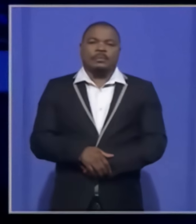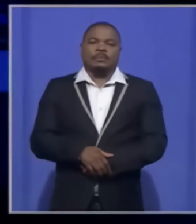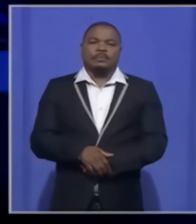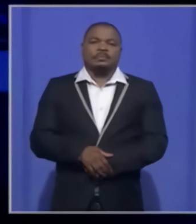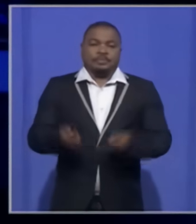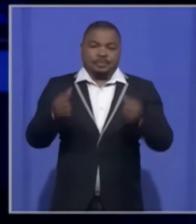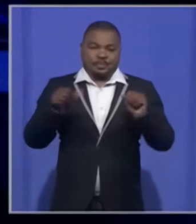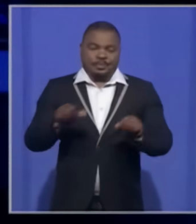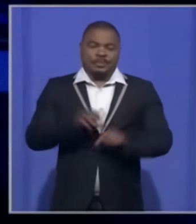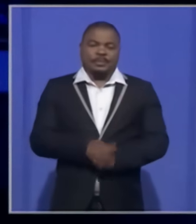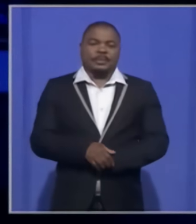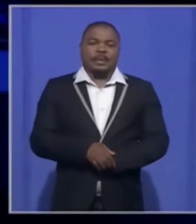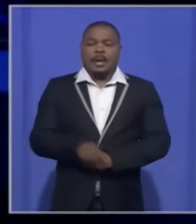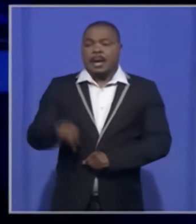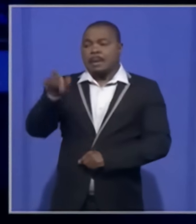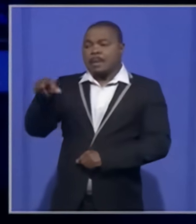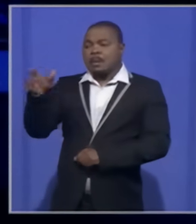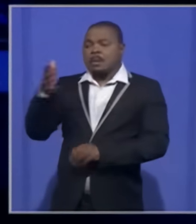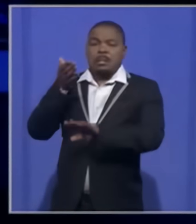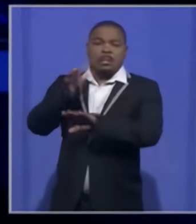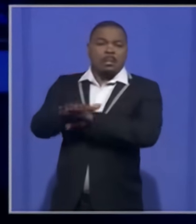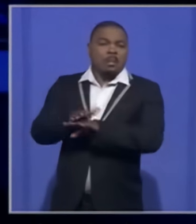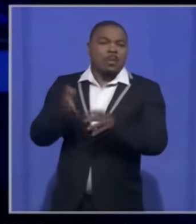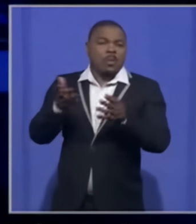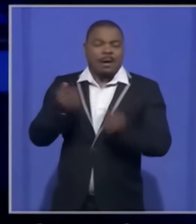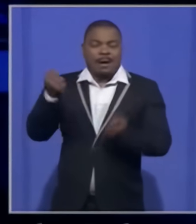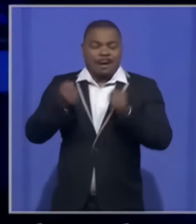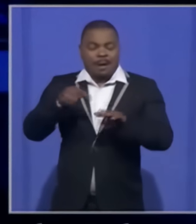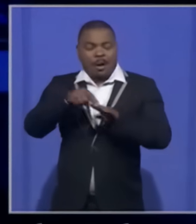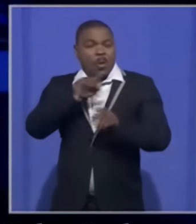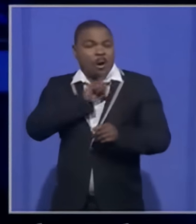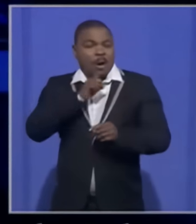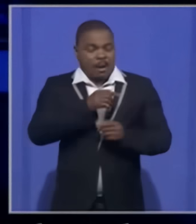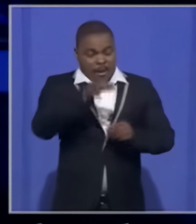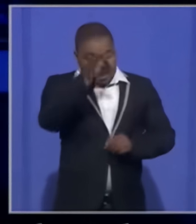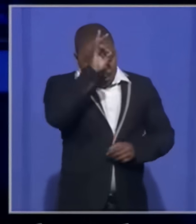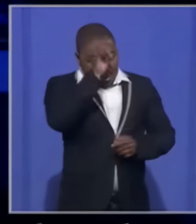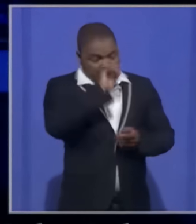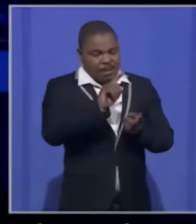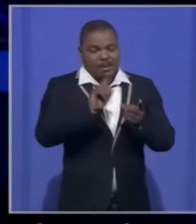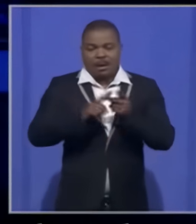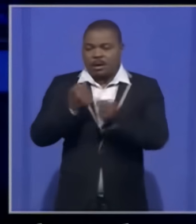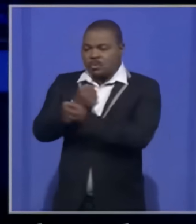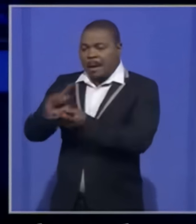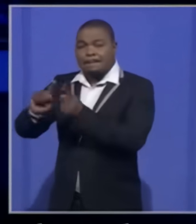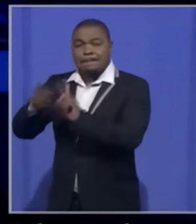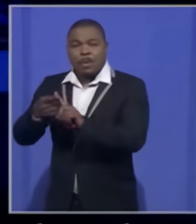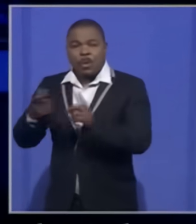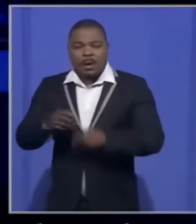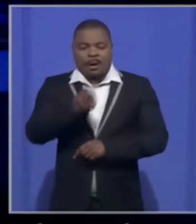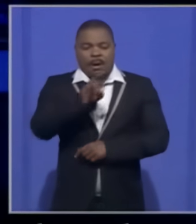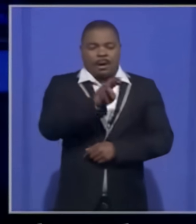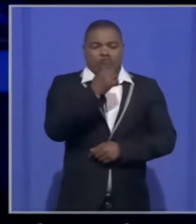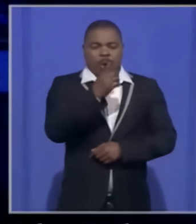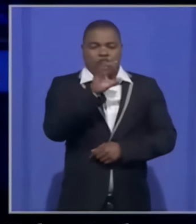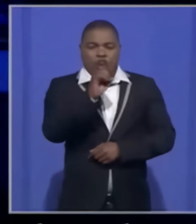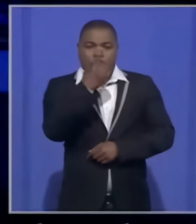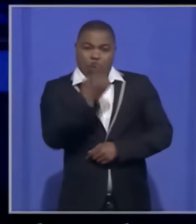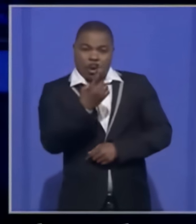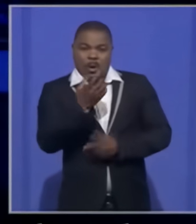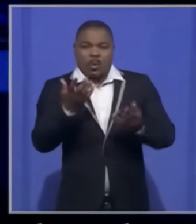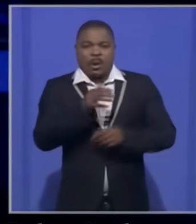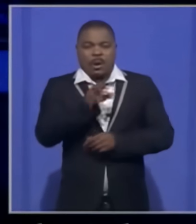Ka ho le leng palo ya batshwaruwa ba hlokahalletseng koloing kapa ka mora hore vene ya sepolesa e thulane le lori mmileng wa R101